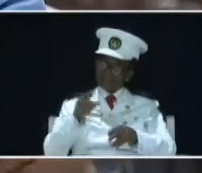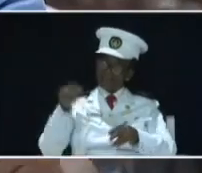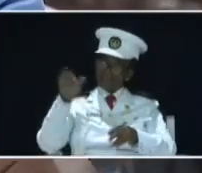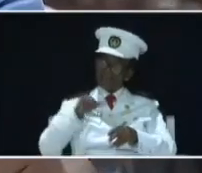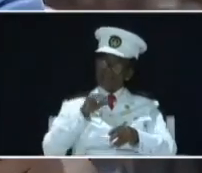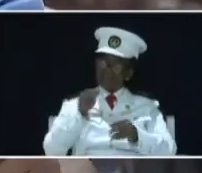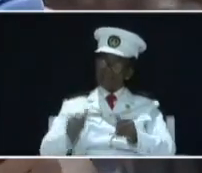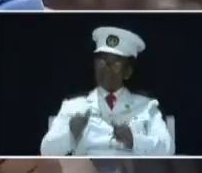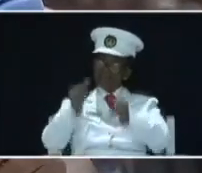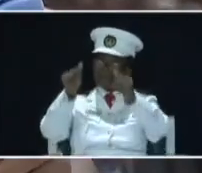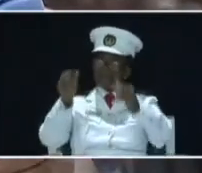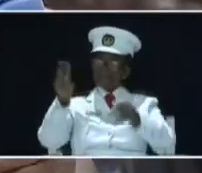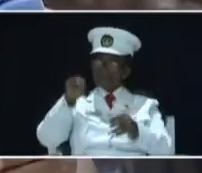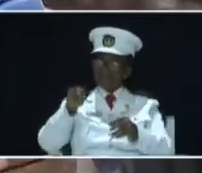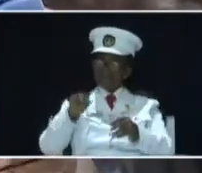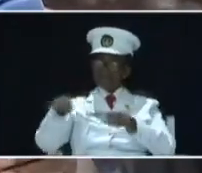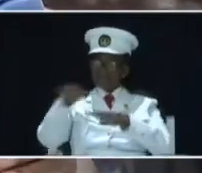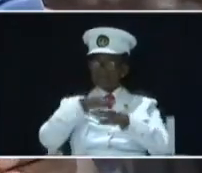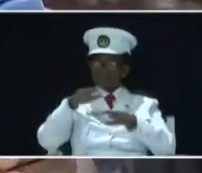staff.